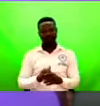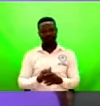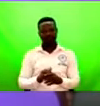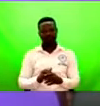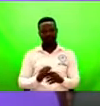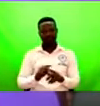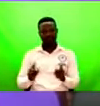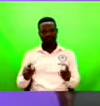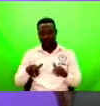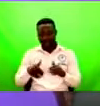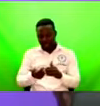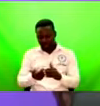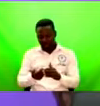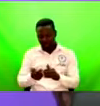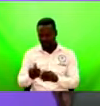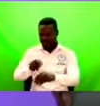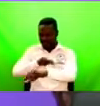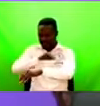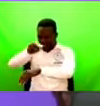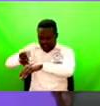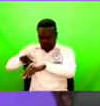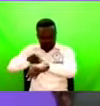about discipling nations.